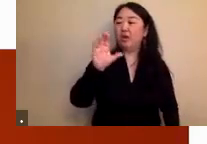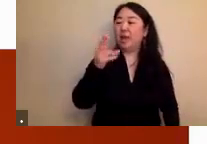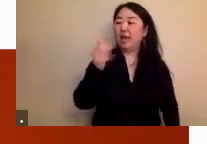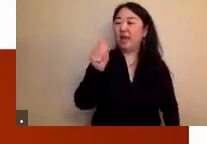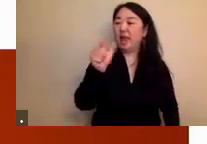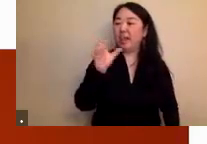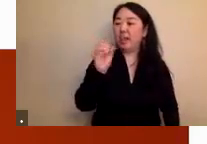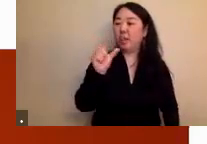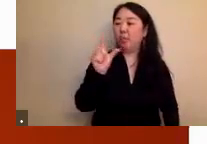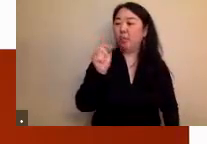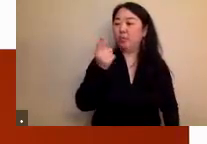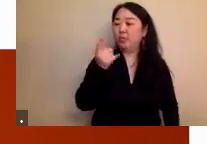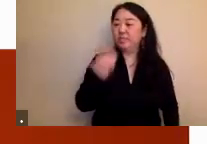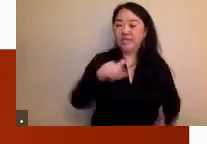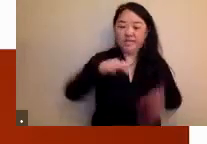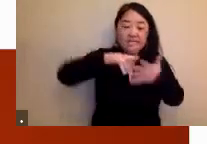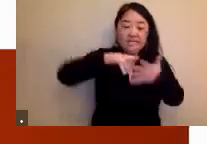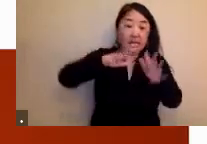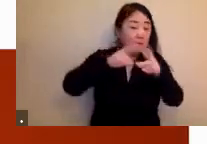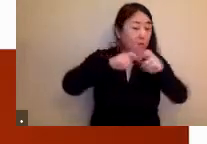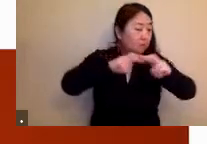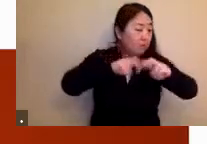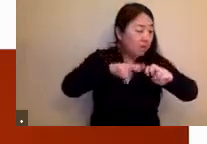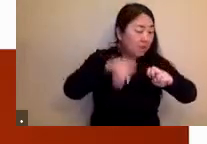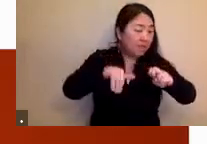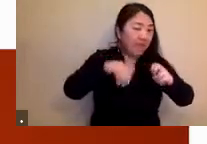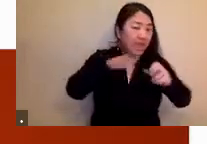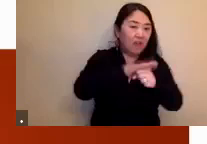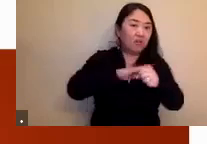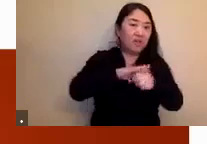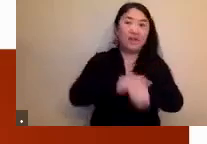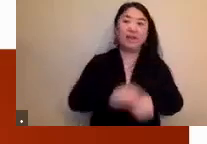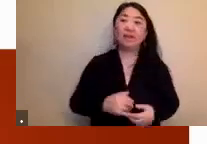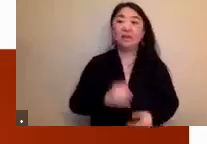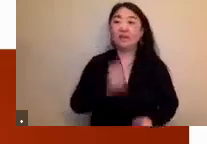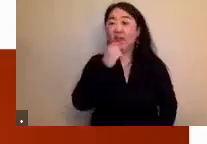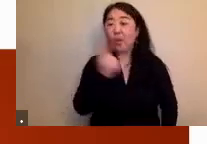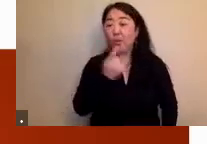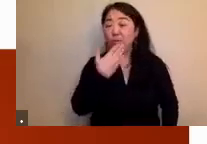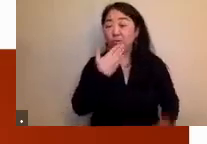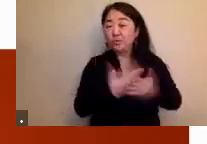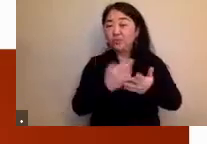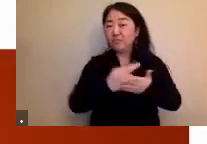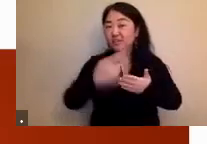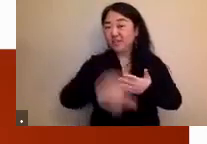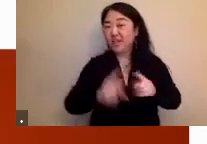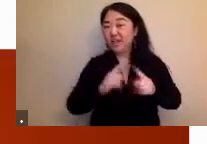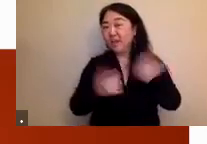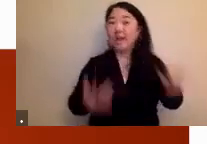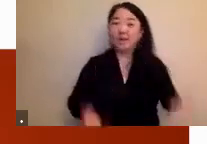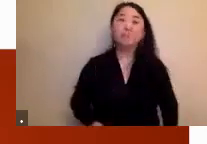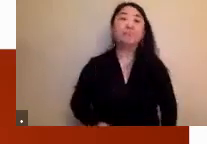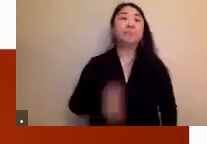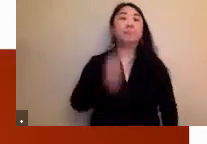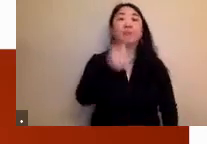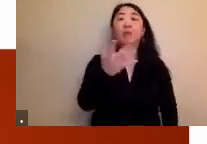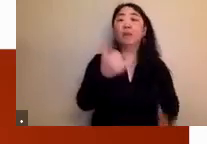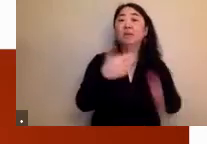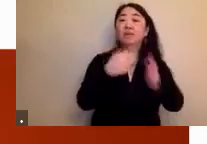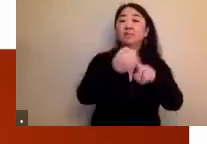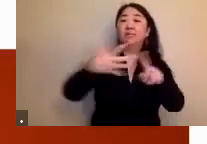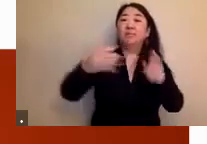studies in those areas. That word always good. So spoke to you a little bit about the Disadvantaged Business